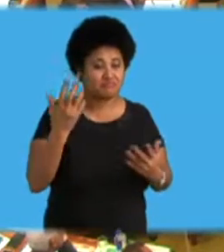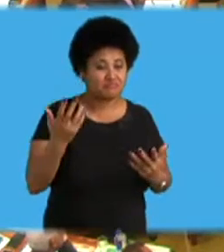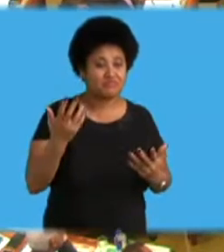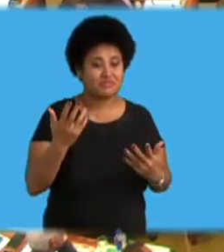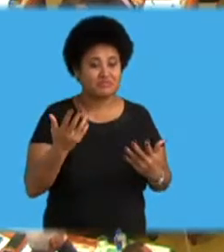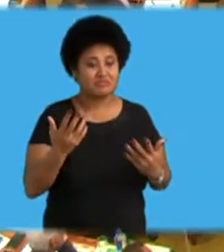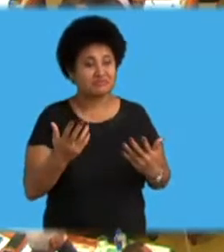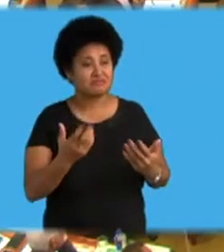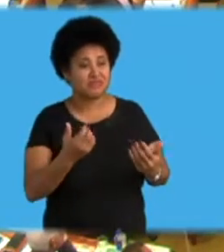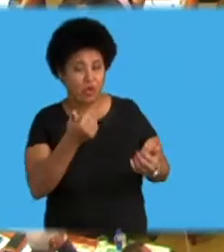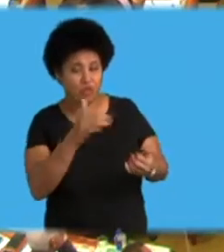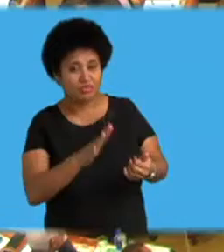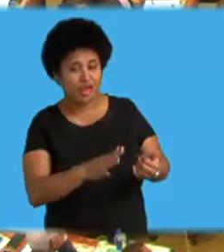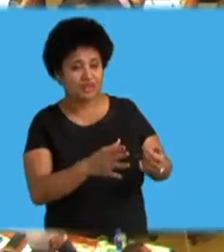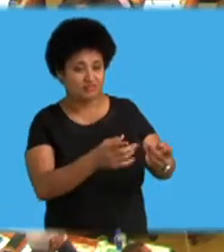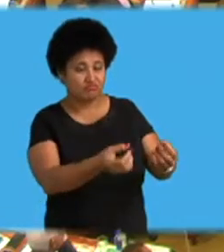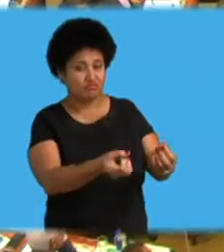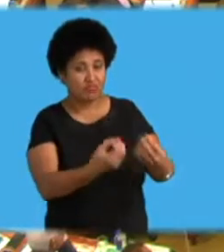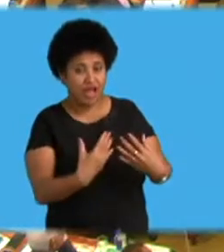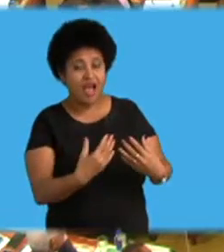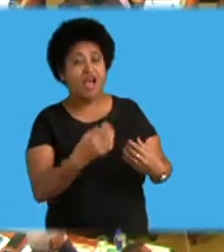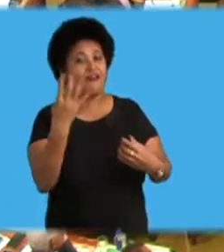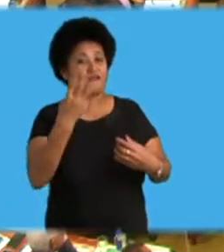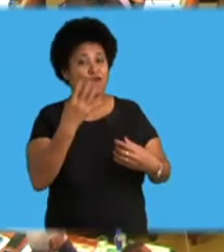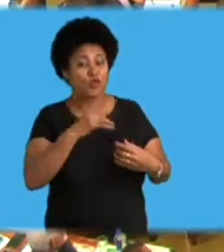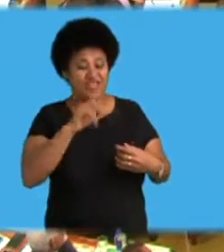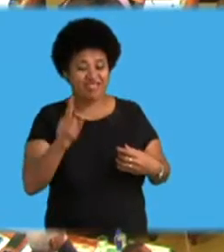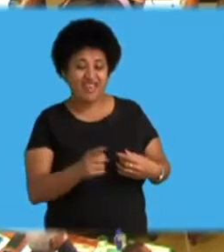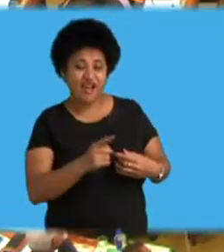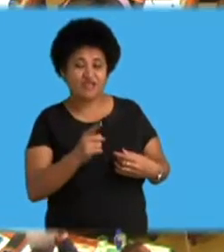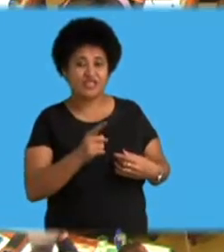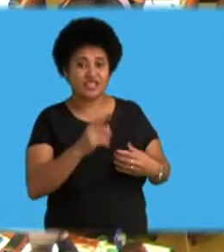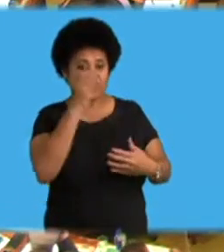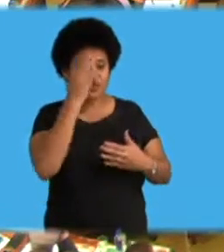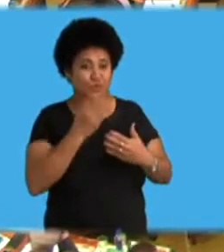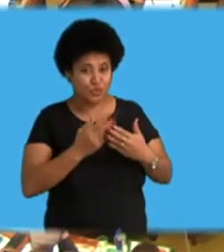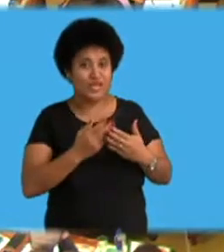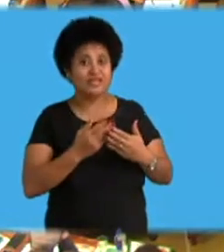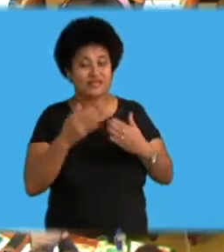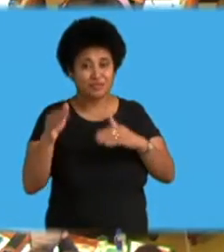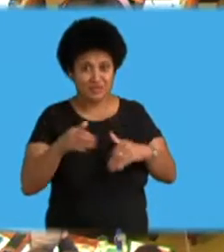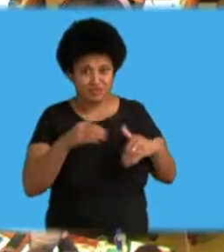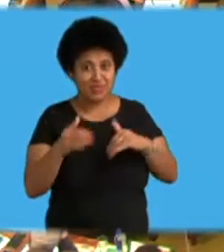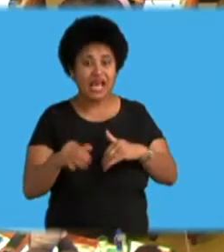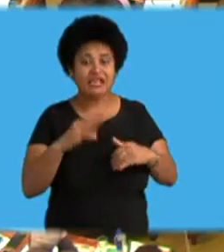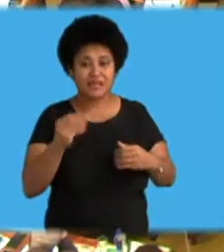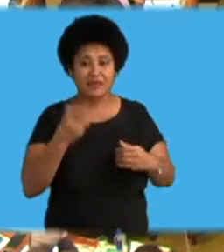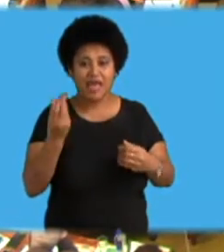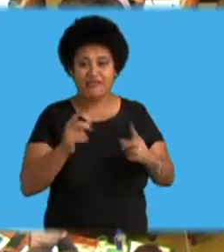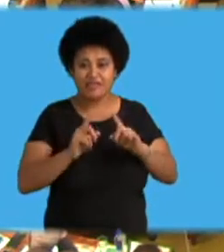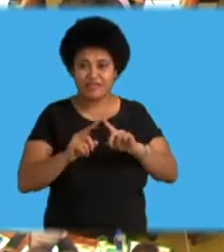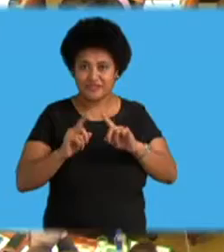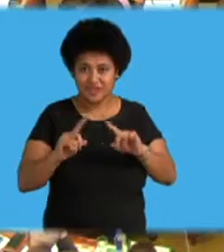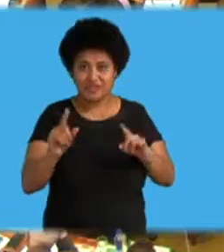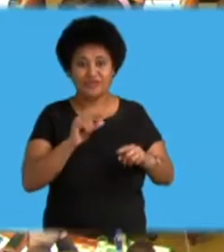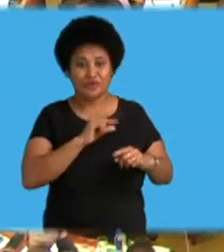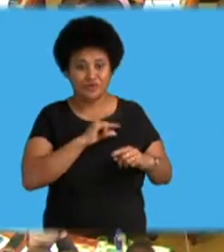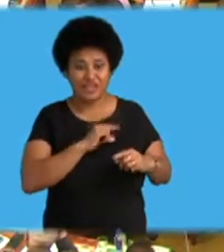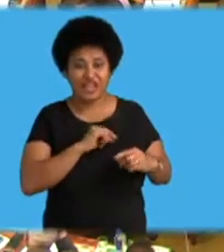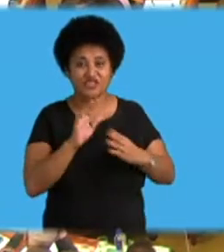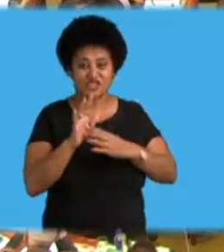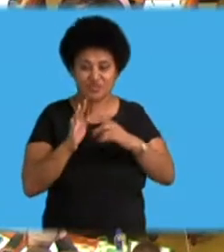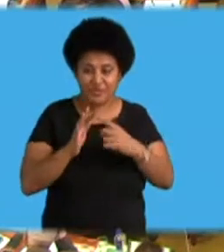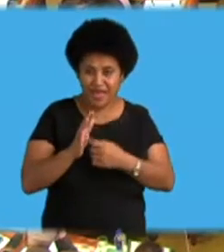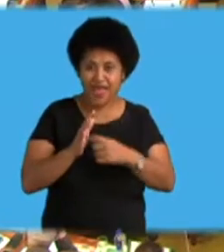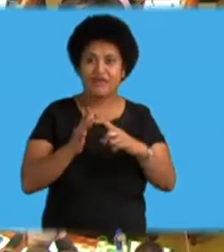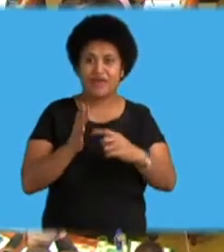alluded to by the Minister, that 14,000 students participated, and some came out with distinction, some with merit. Madam Speaker, I